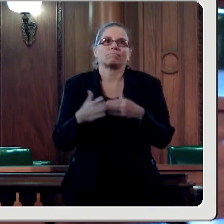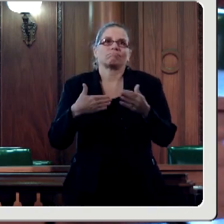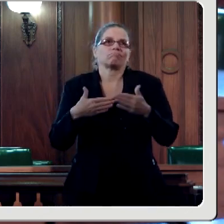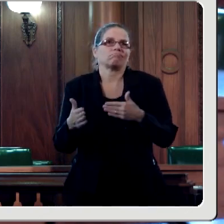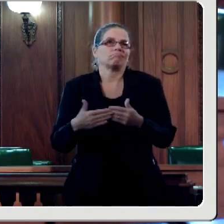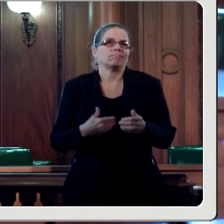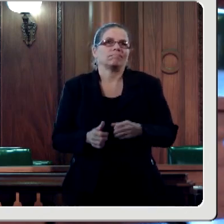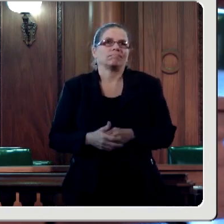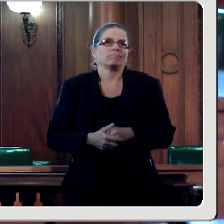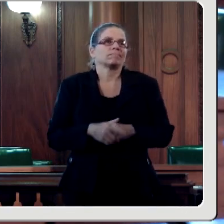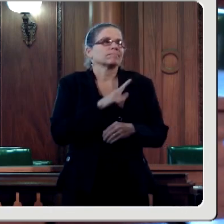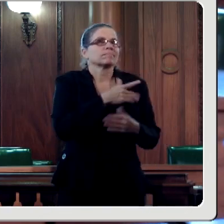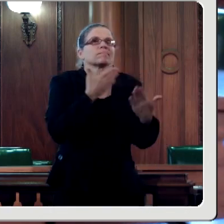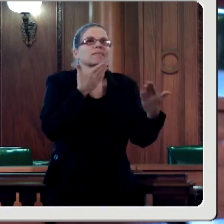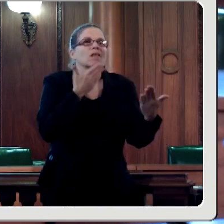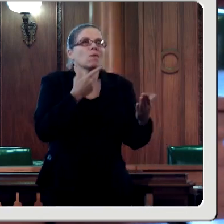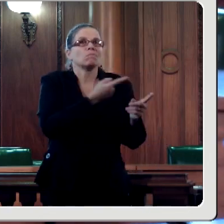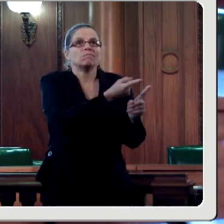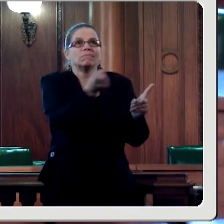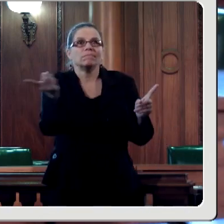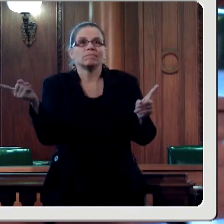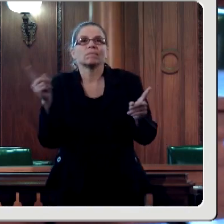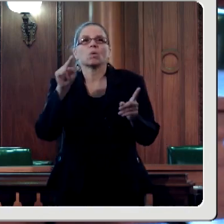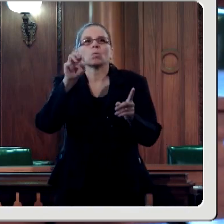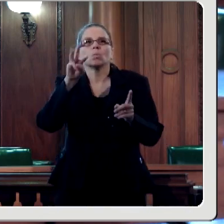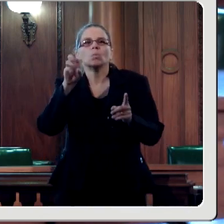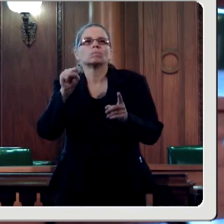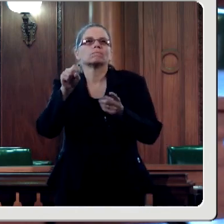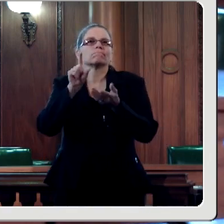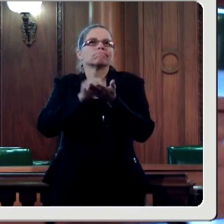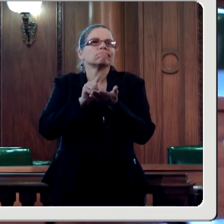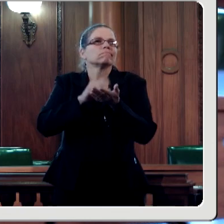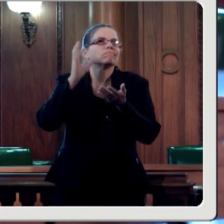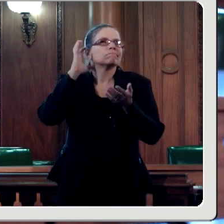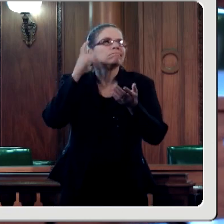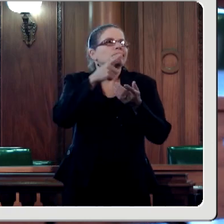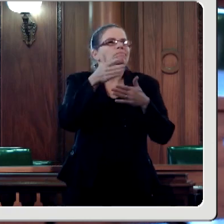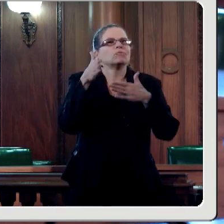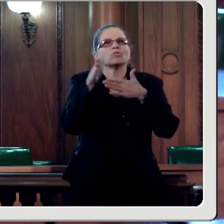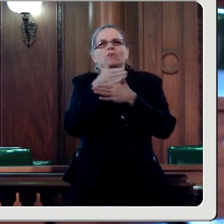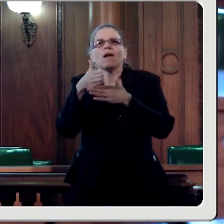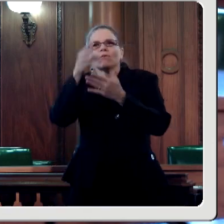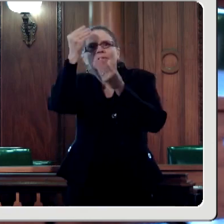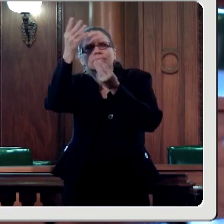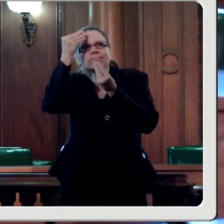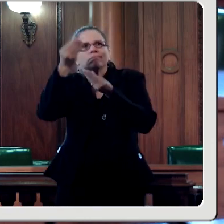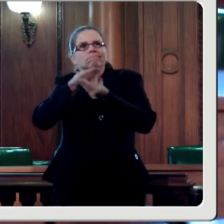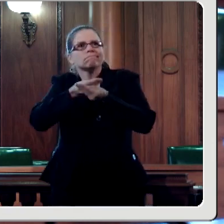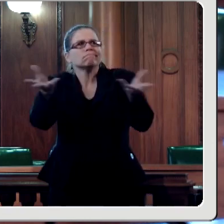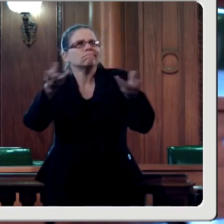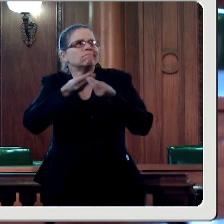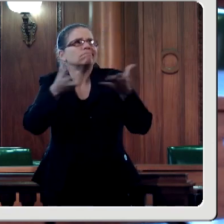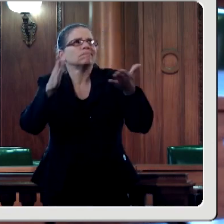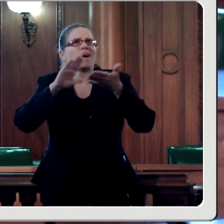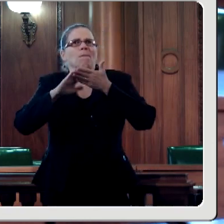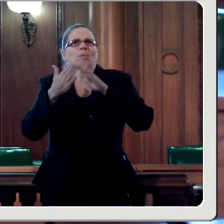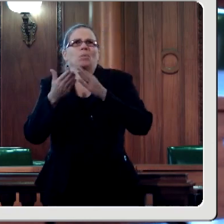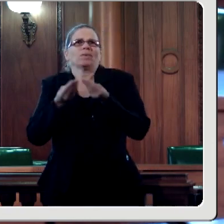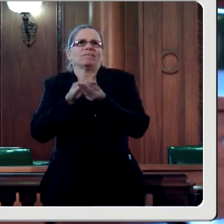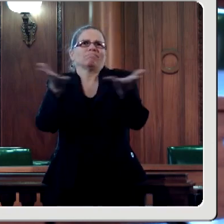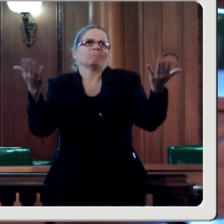much, the TV media, the print media, the radio media for being here to make sure we get this